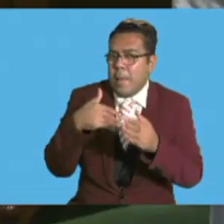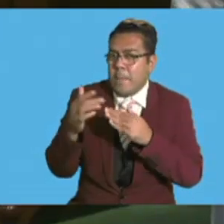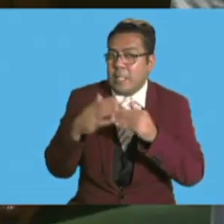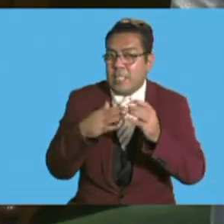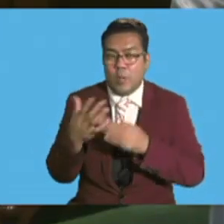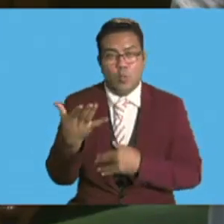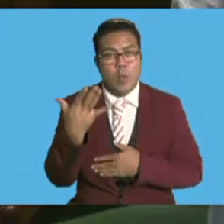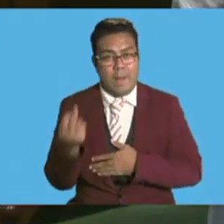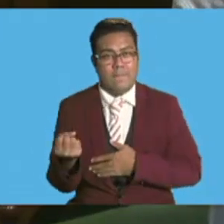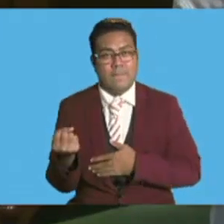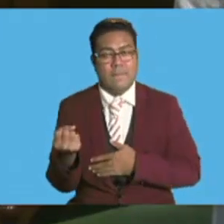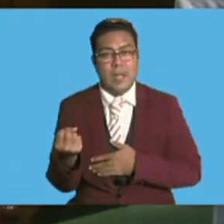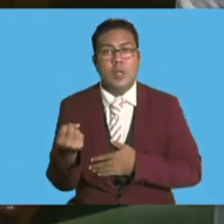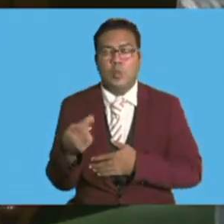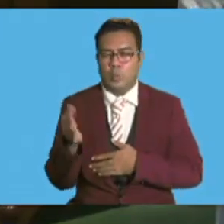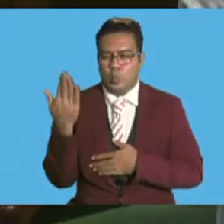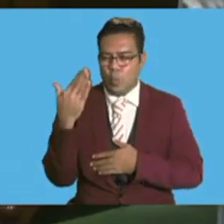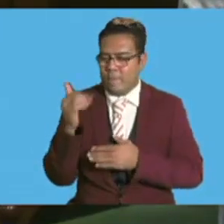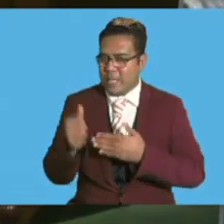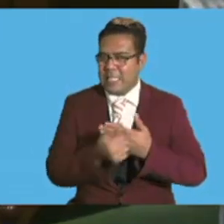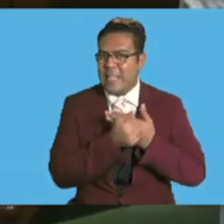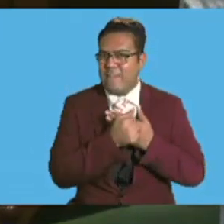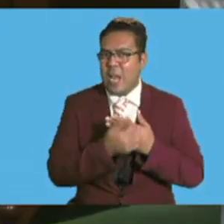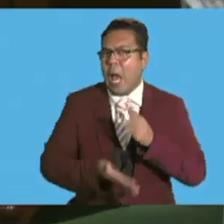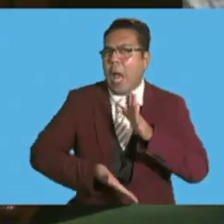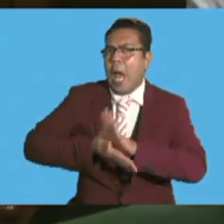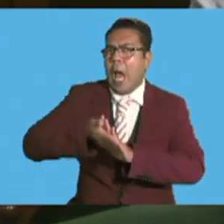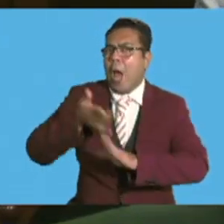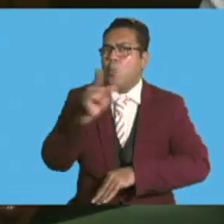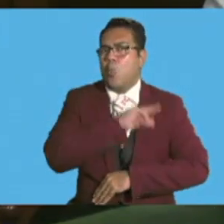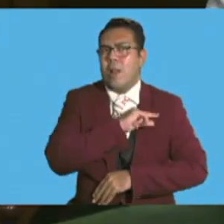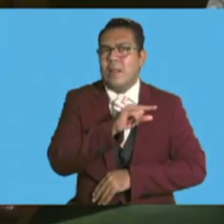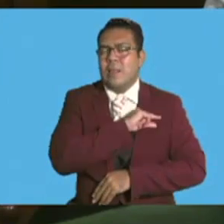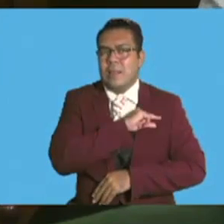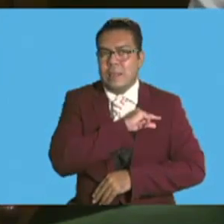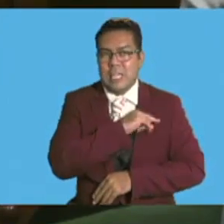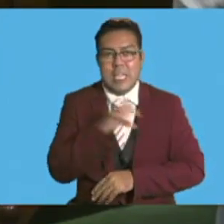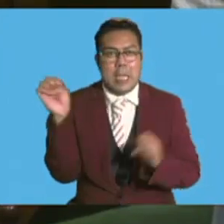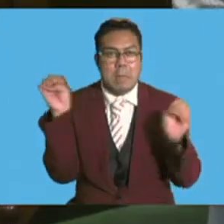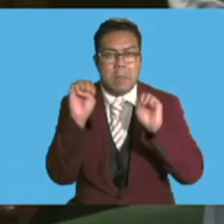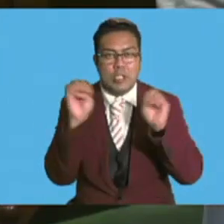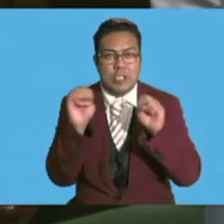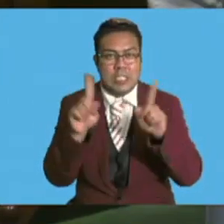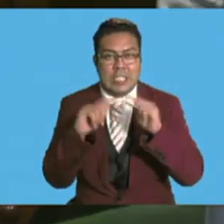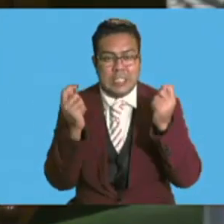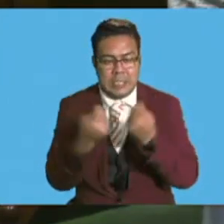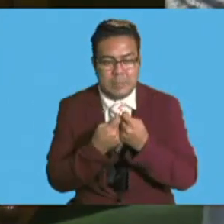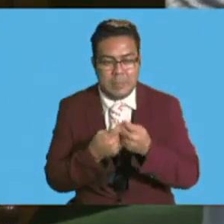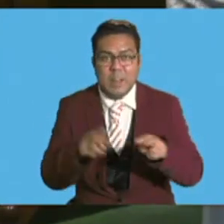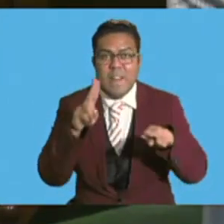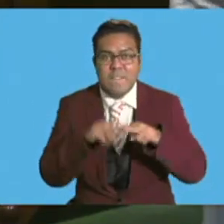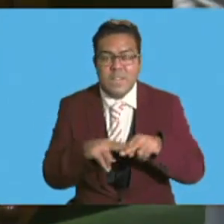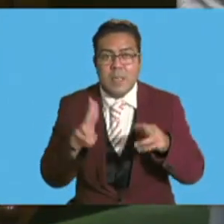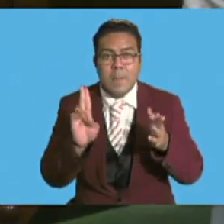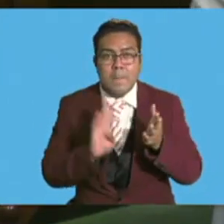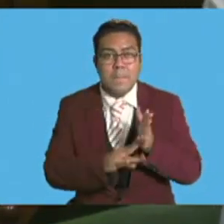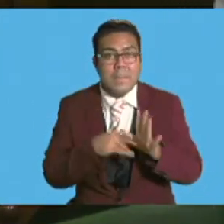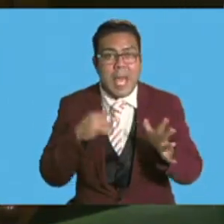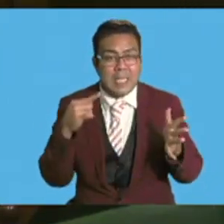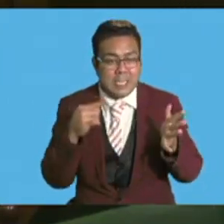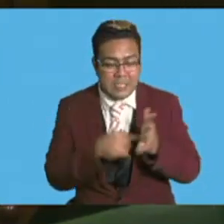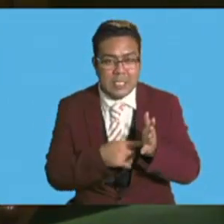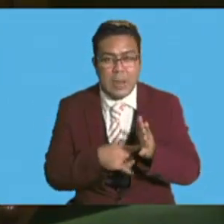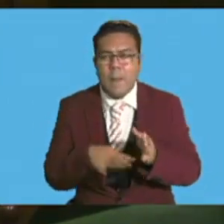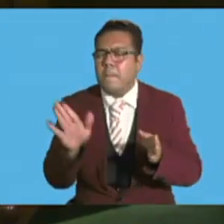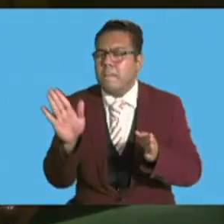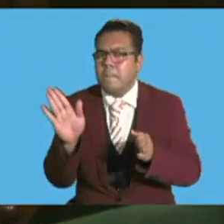we have towards a safer and high-quality rapid health emergency team. And FEMAT is made of people like you and I that